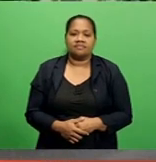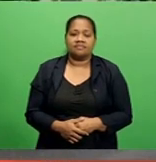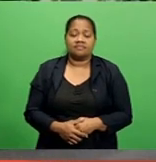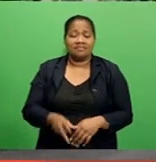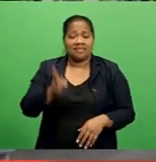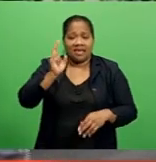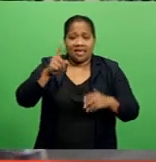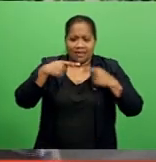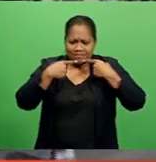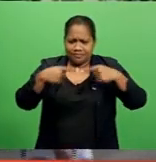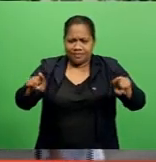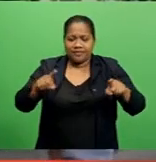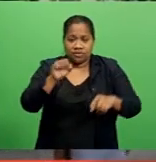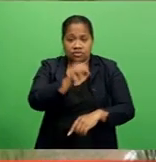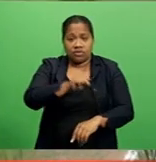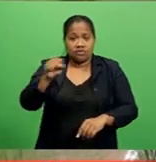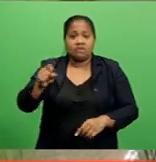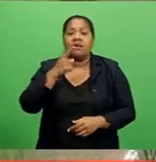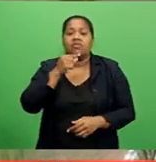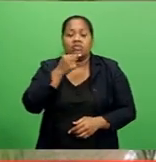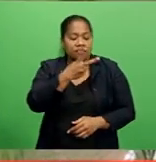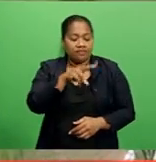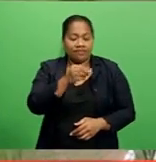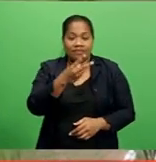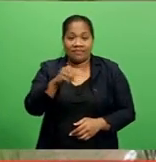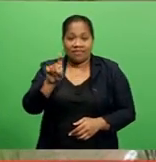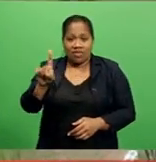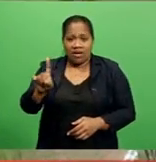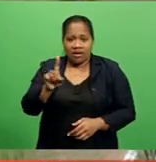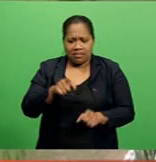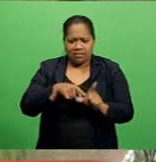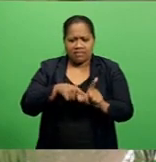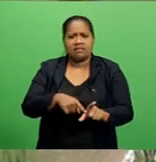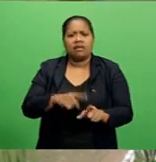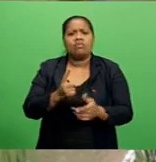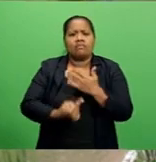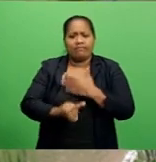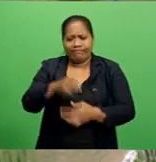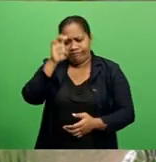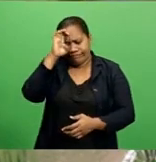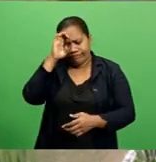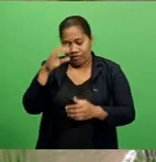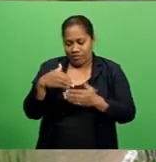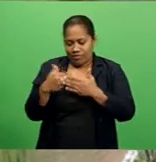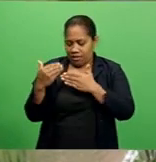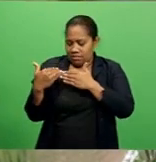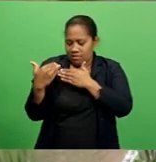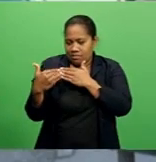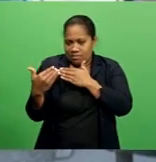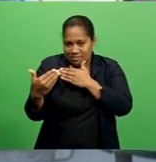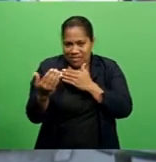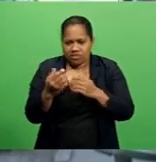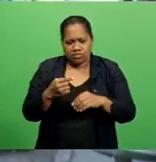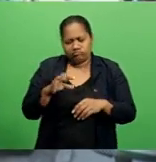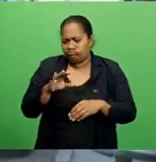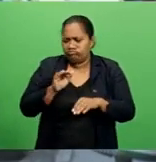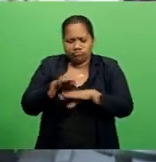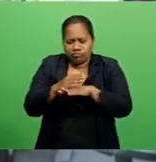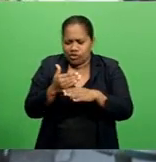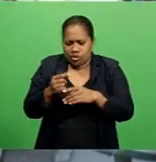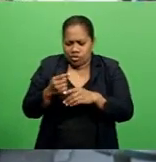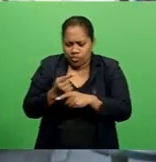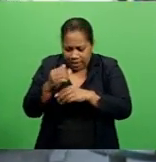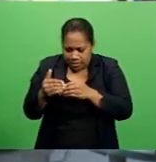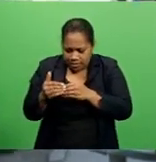announcement on scholarships and loans for the 2021 academic year is expected days from now, with just over a week for Term 1 to